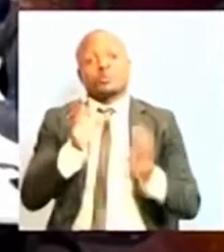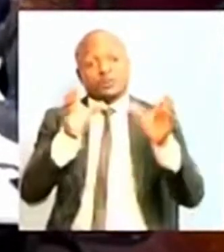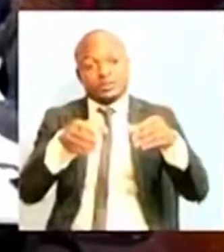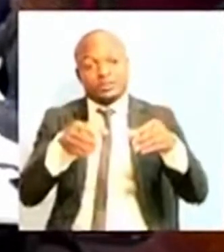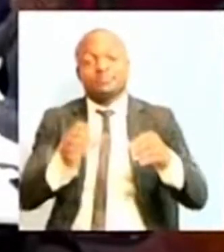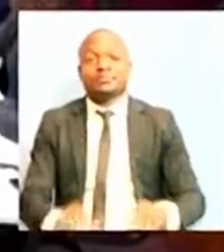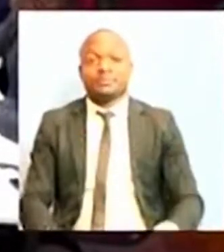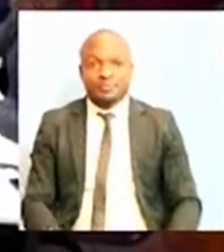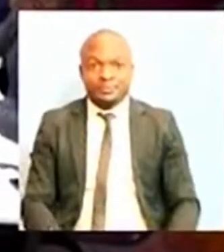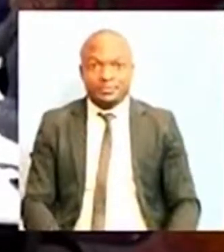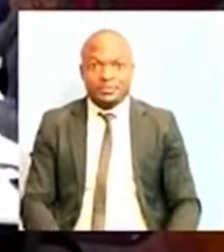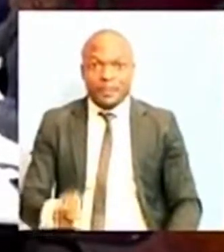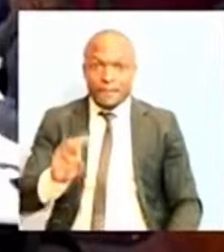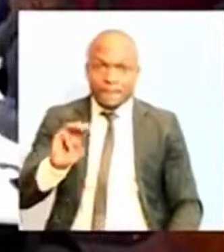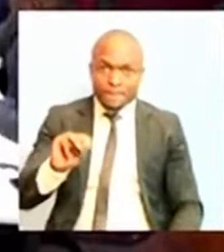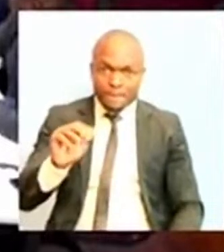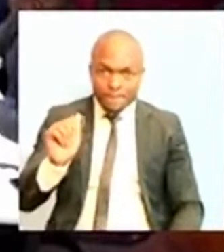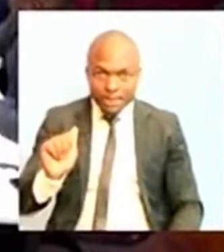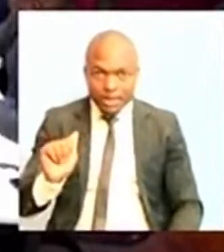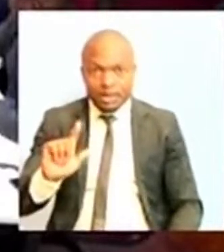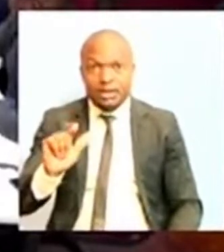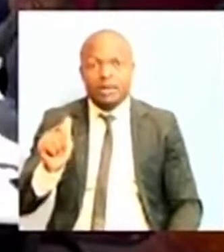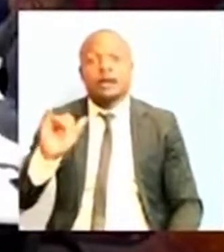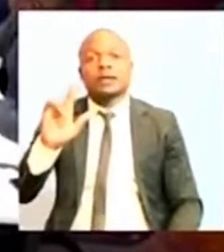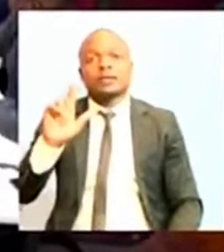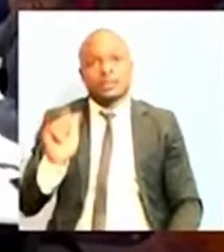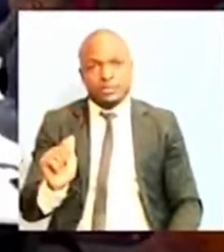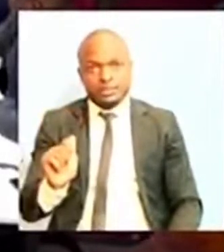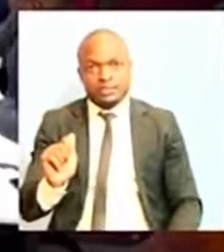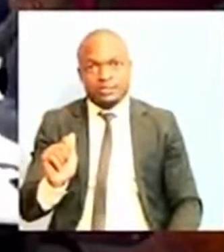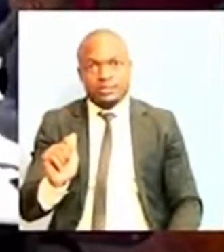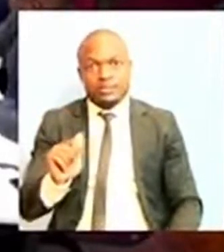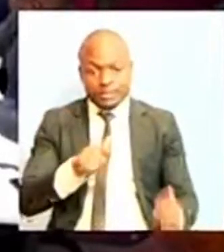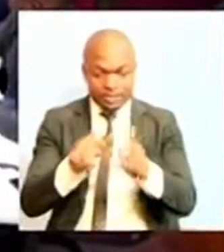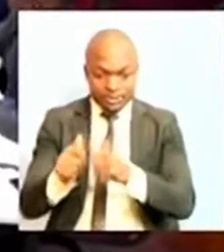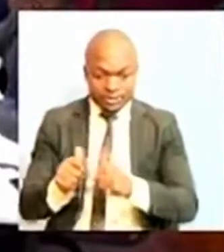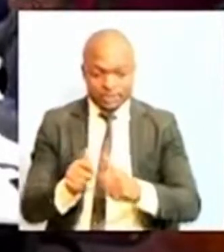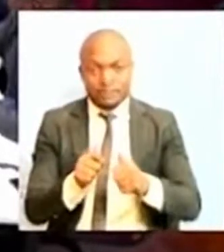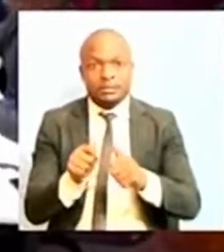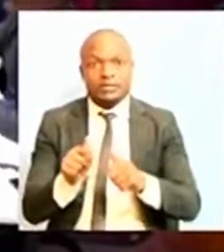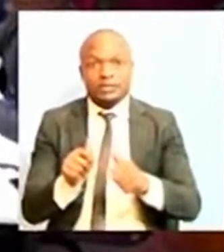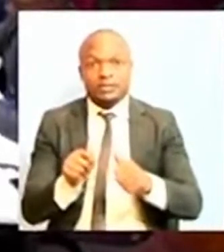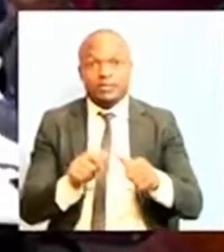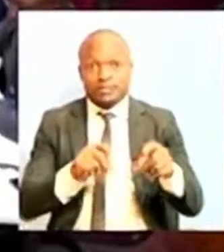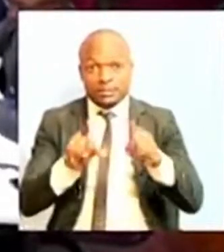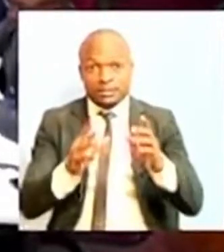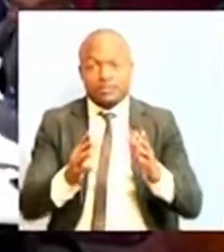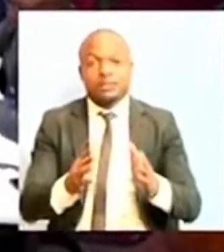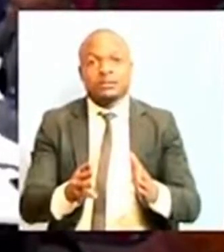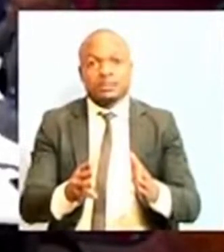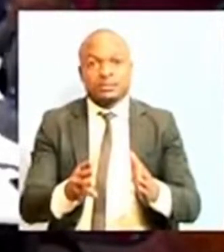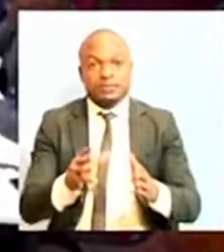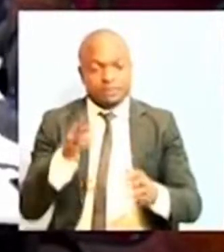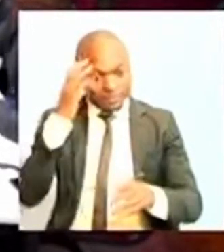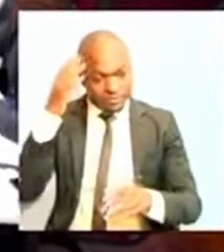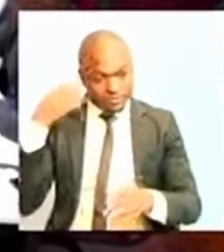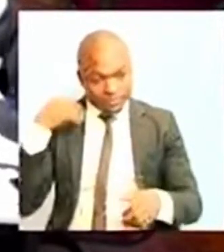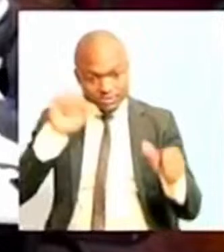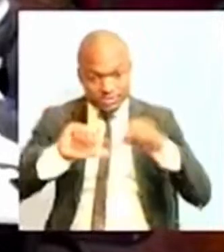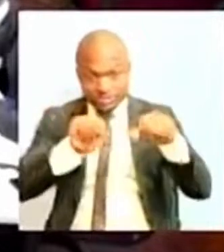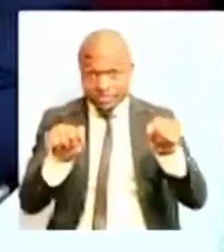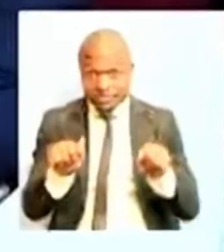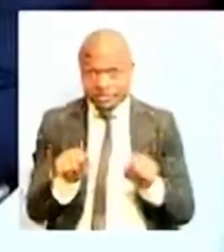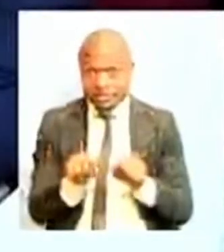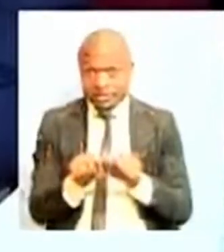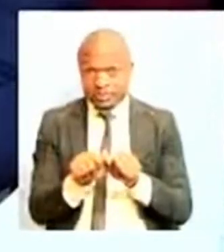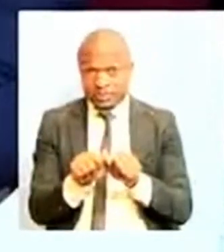My name is Patricia Malaila. I'm acting director from Office of the Auditor General. Thank you. Good morning. My name